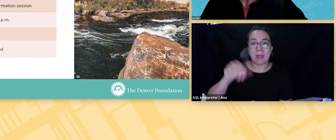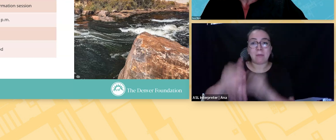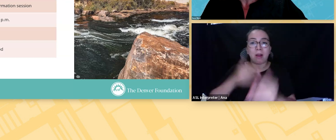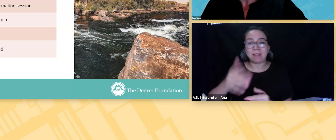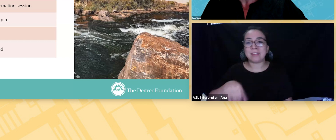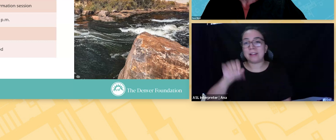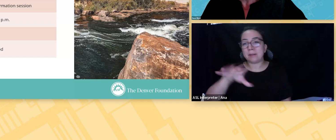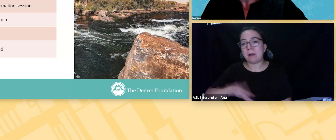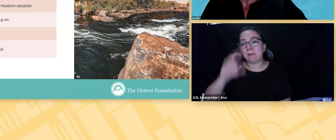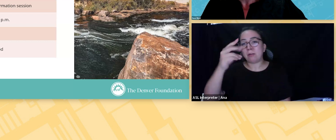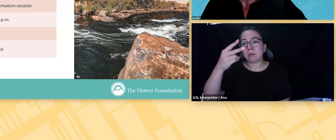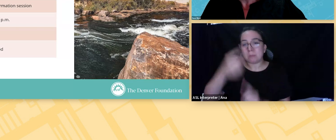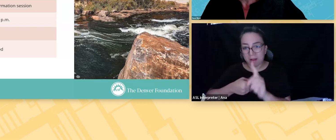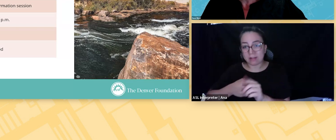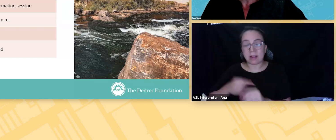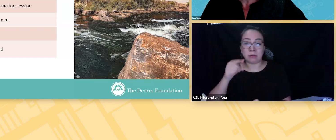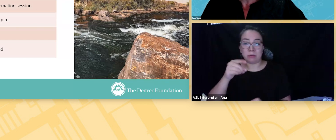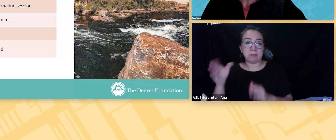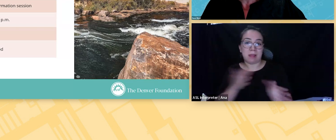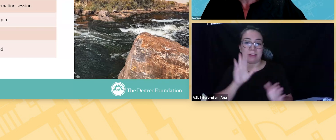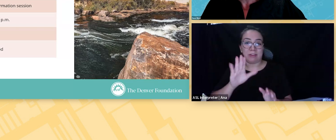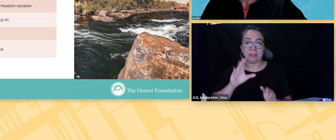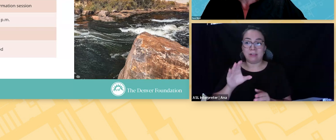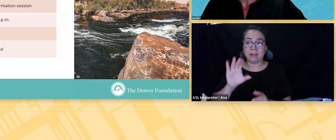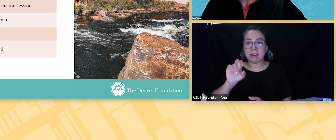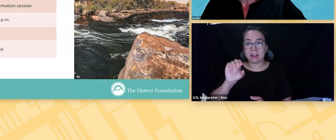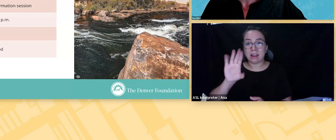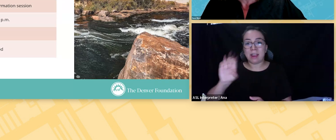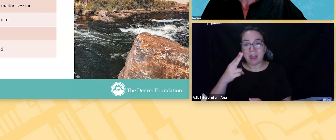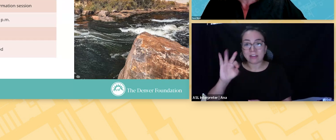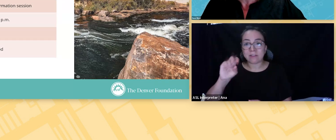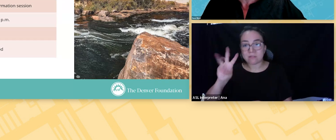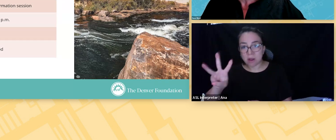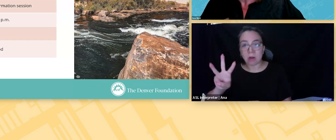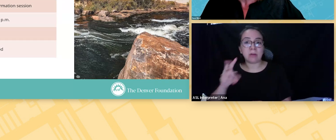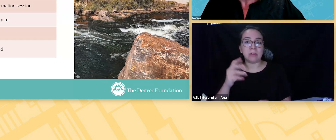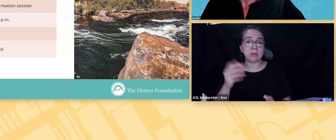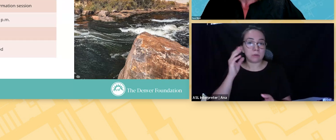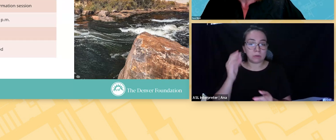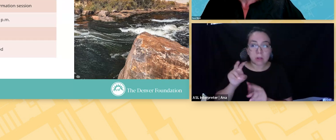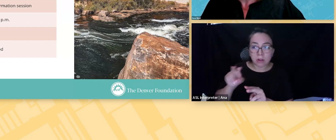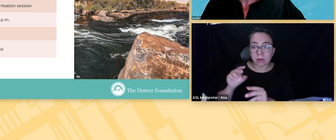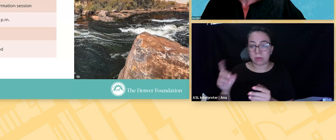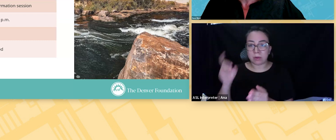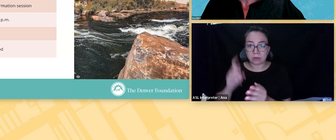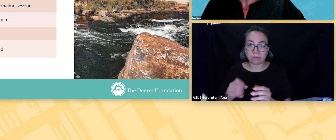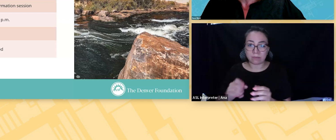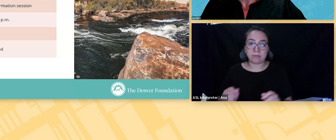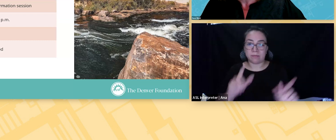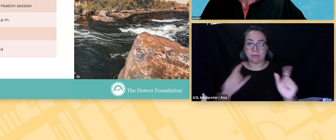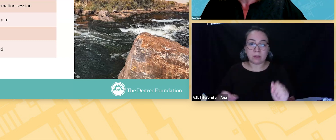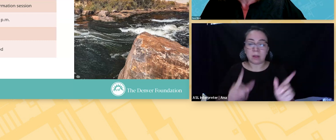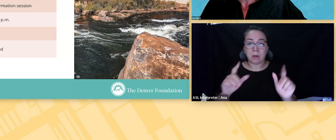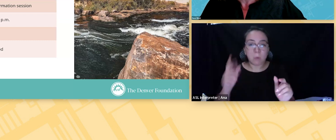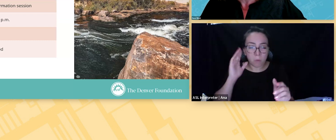months. So as you're planning your cash flow and looking at when you think notifications will come, think about mid-October